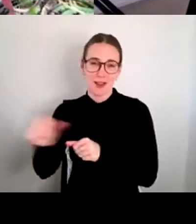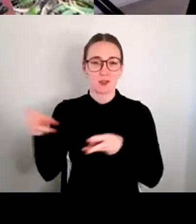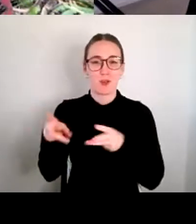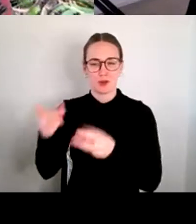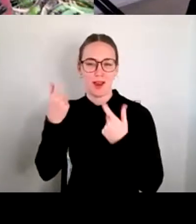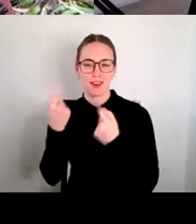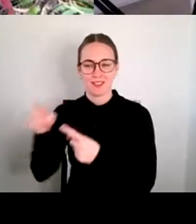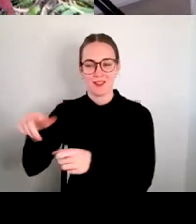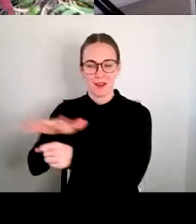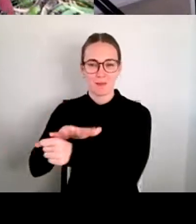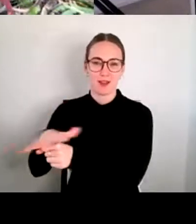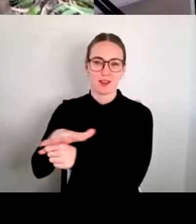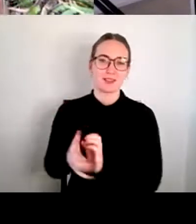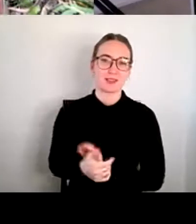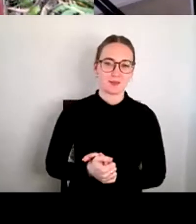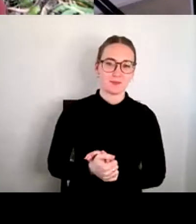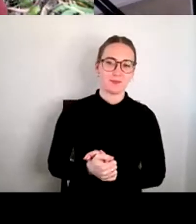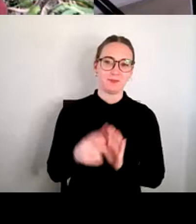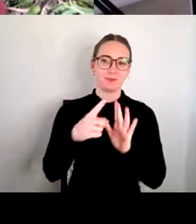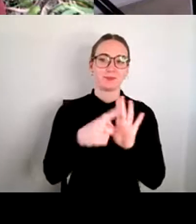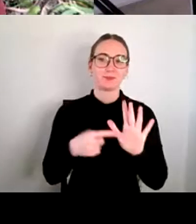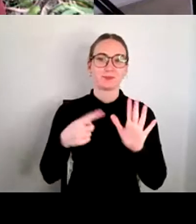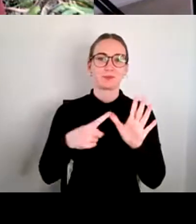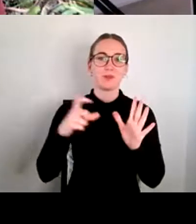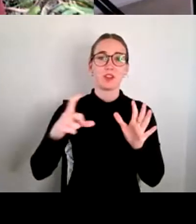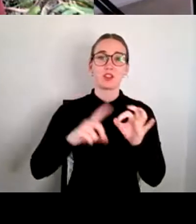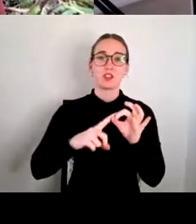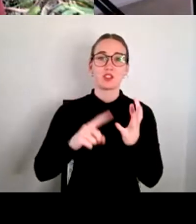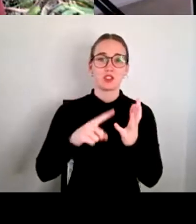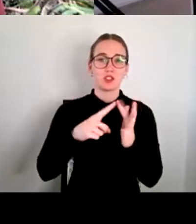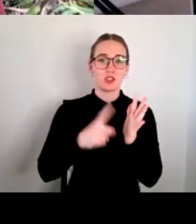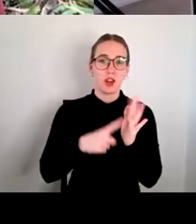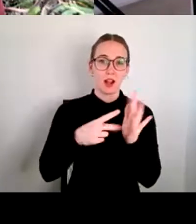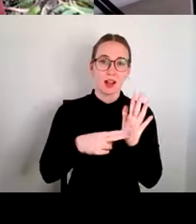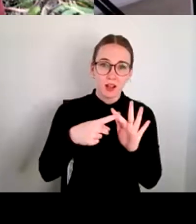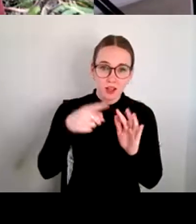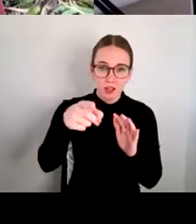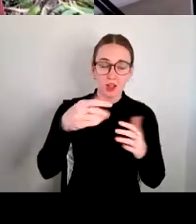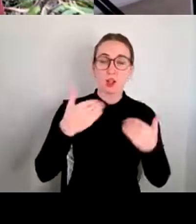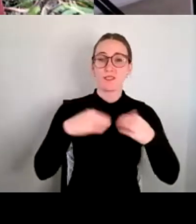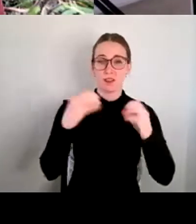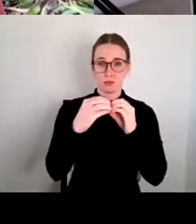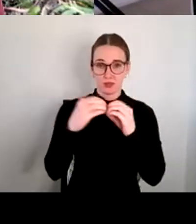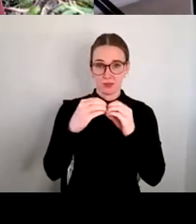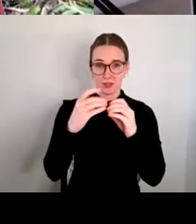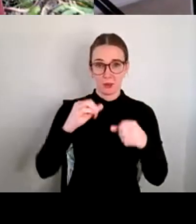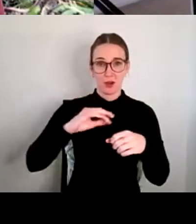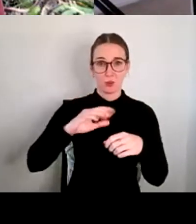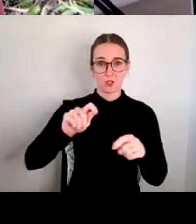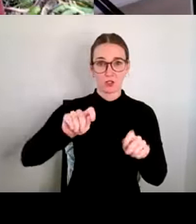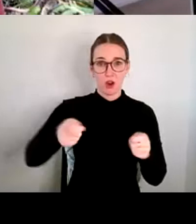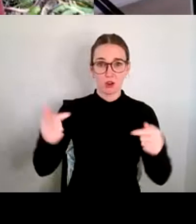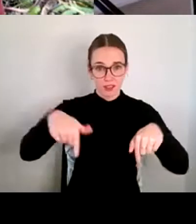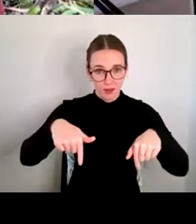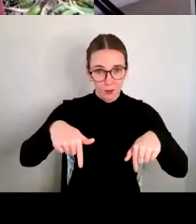And Jacqueline, you mentioned you were living in Brisbane during lockdown. So you've moved a little bit